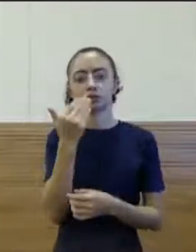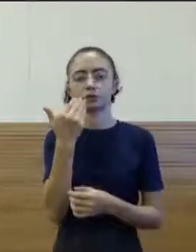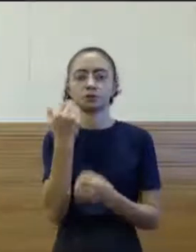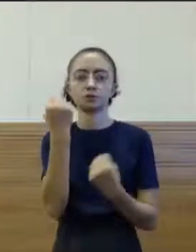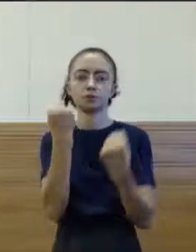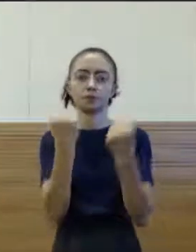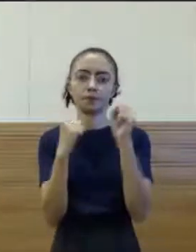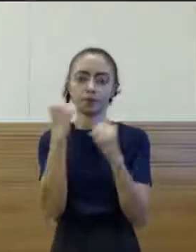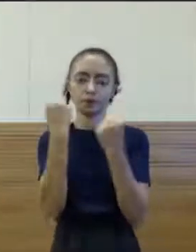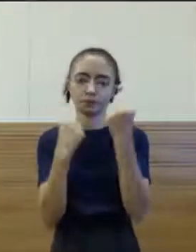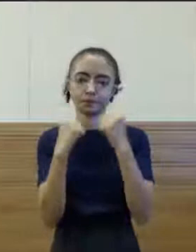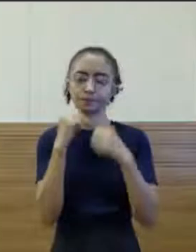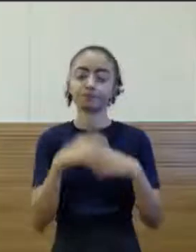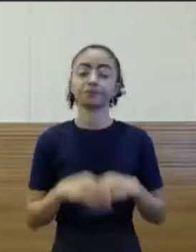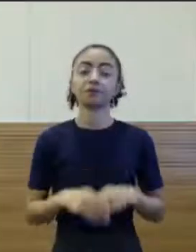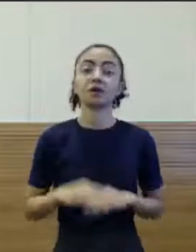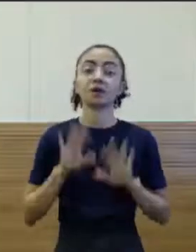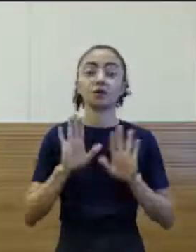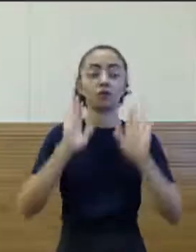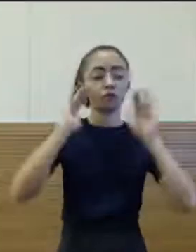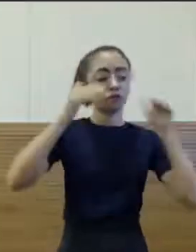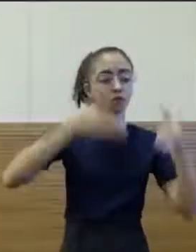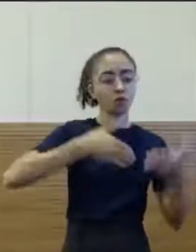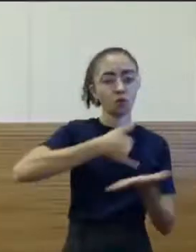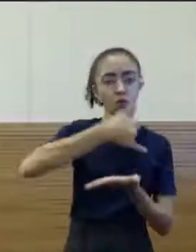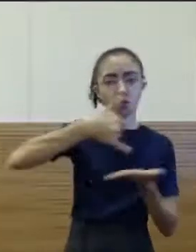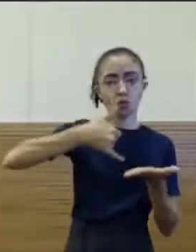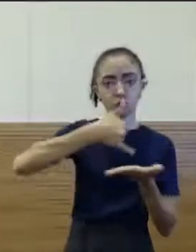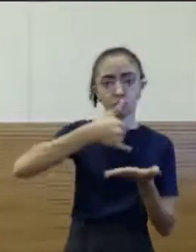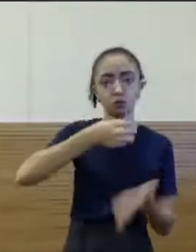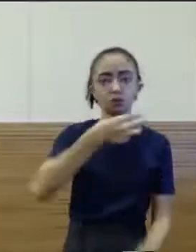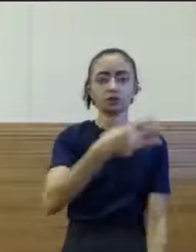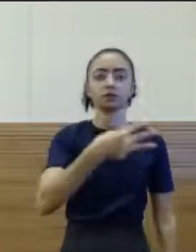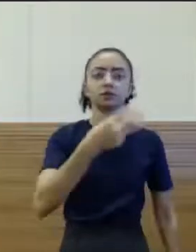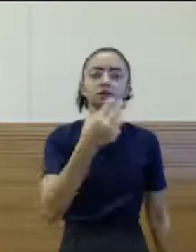of the fats, some 32%